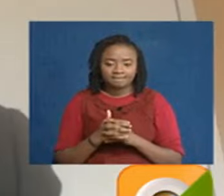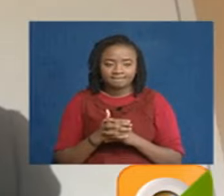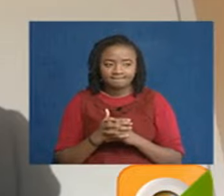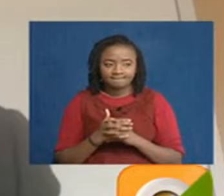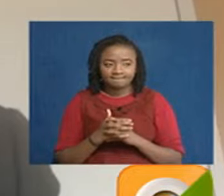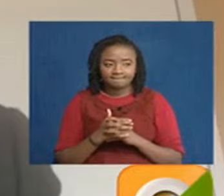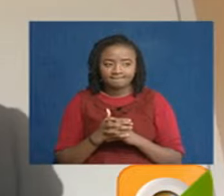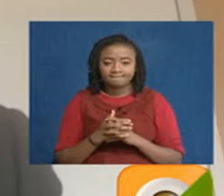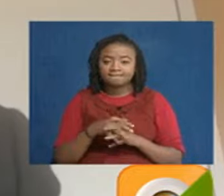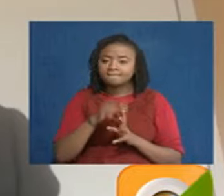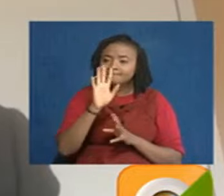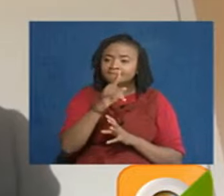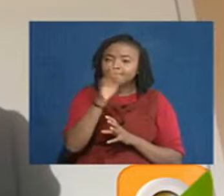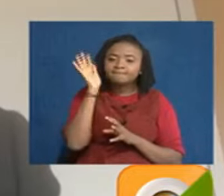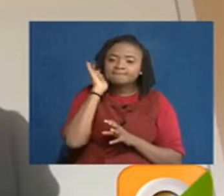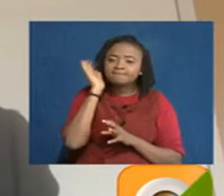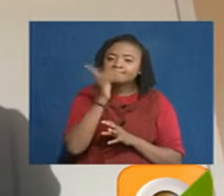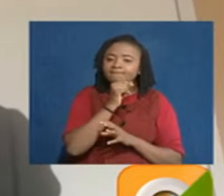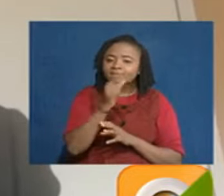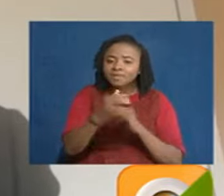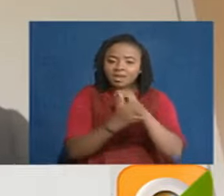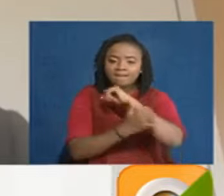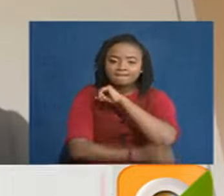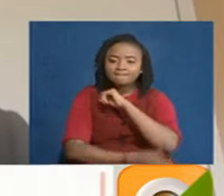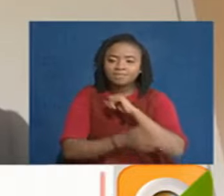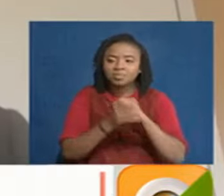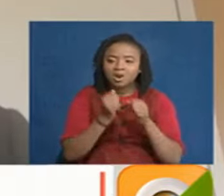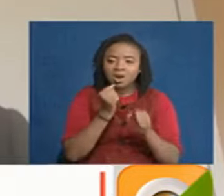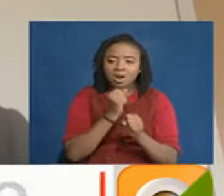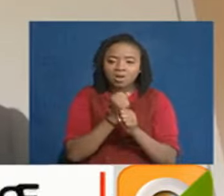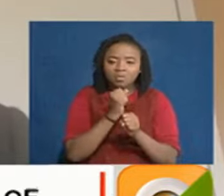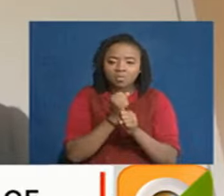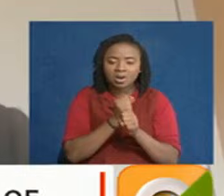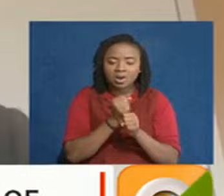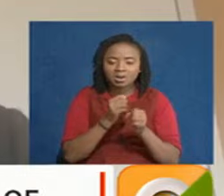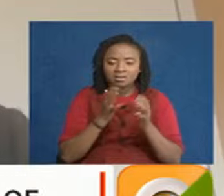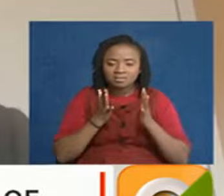Have you ever heard of the saying, a poor workman blames his tools?